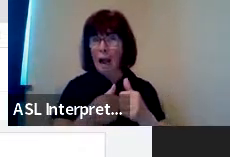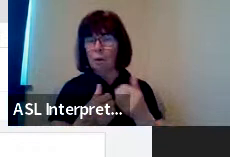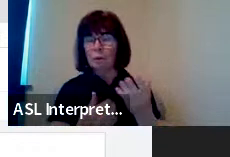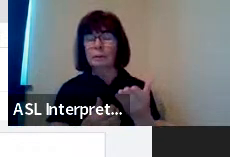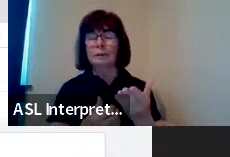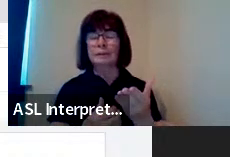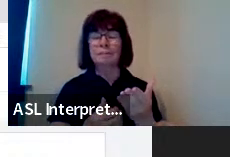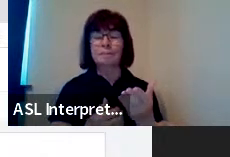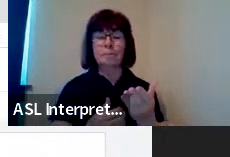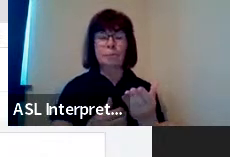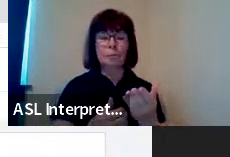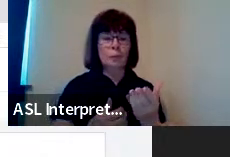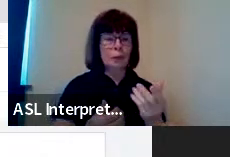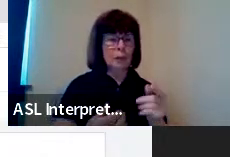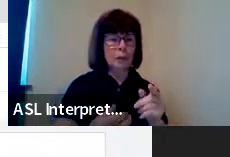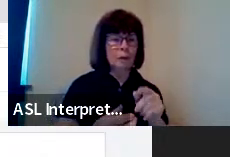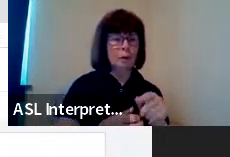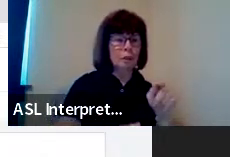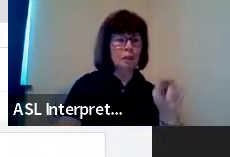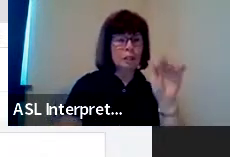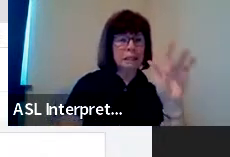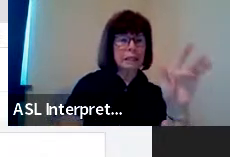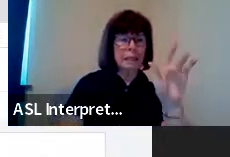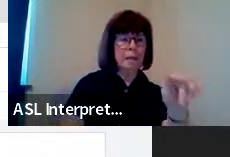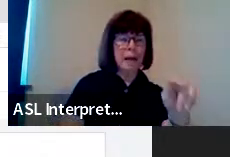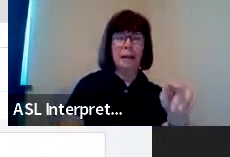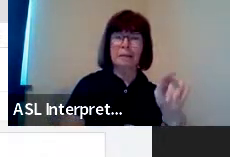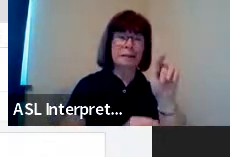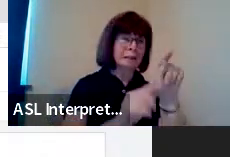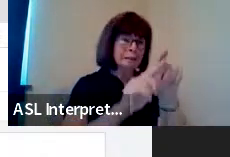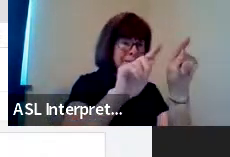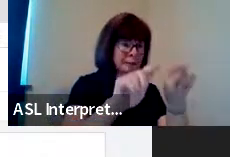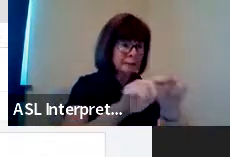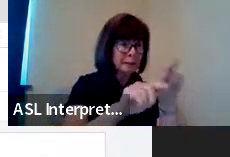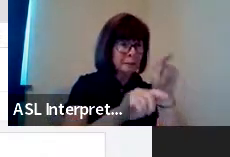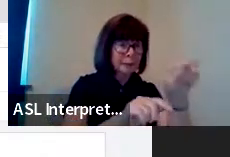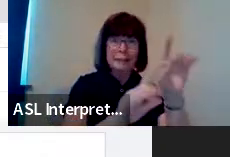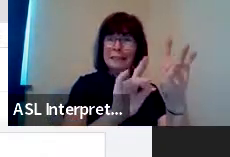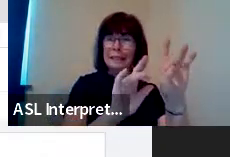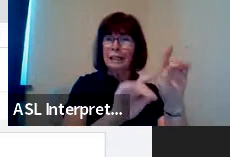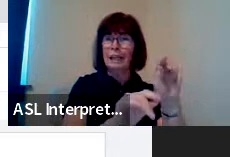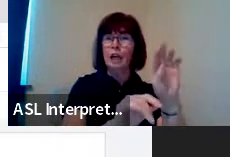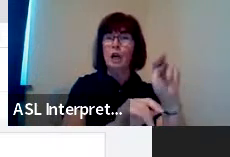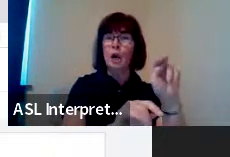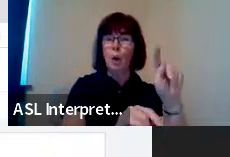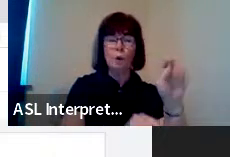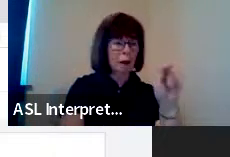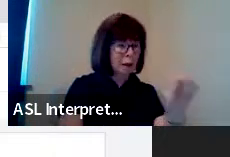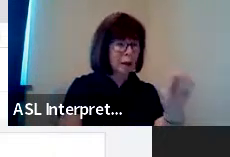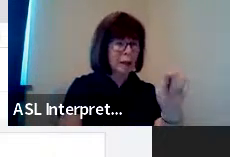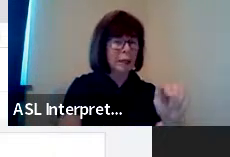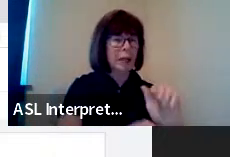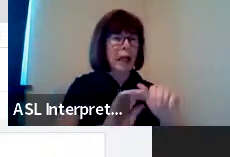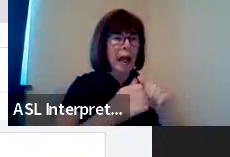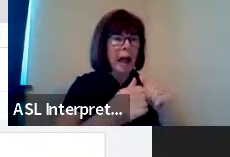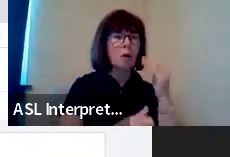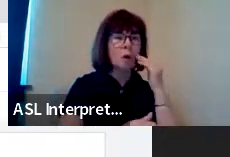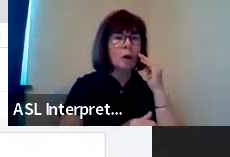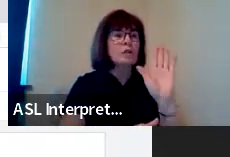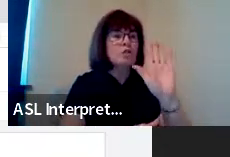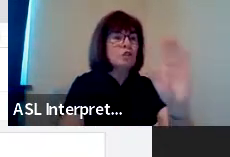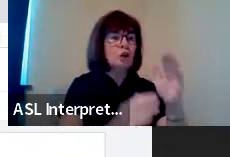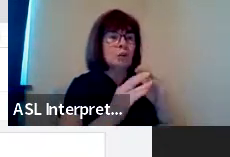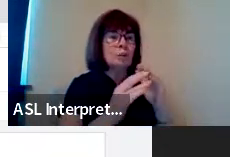here, all you have to do is click this little sticky note button. And if you want to answer the question of how aware is your community of COVID